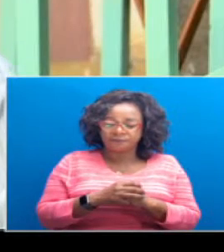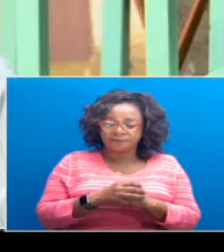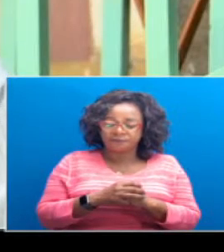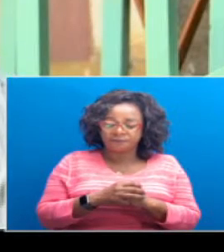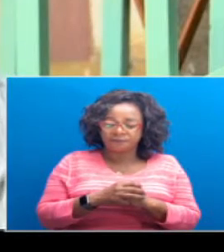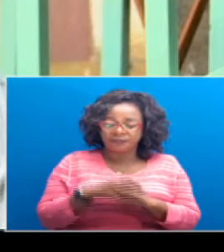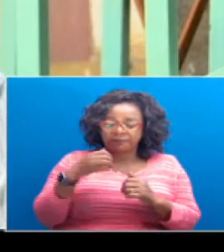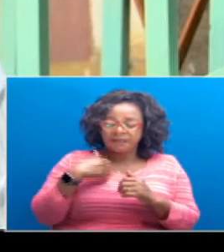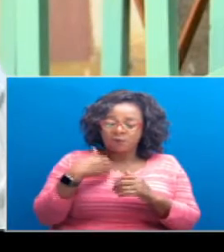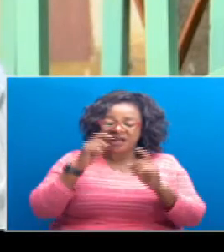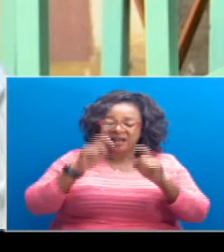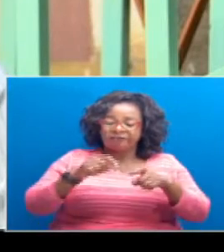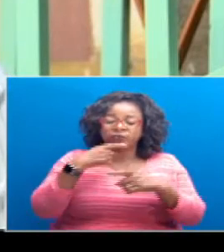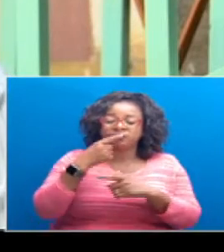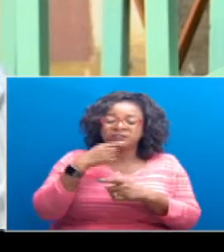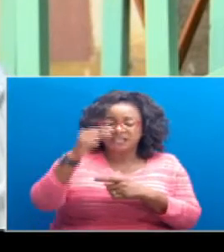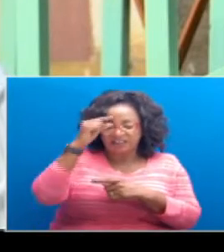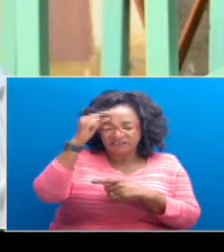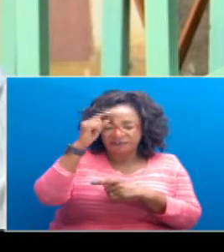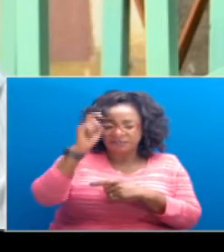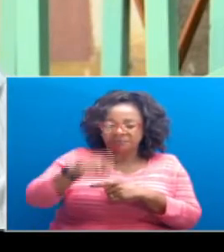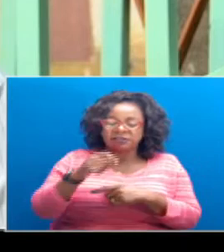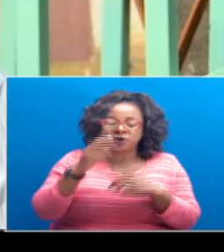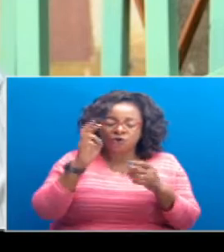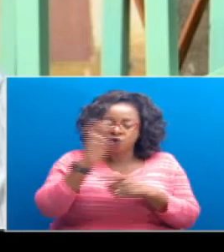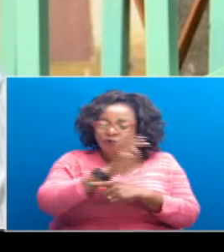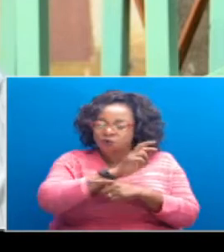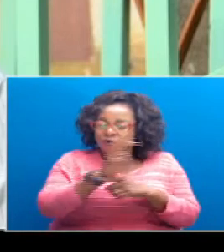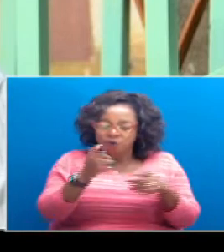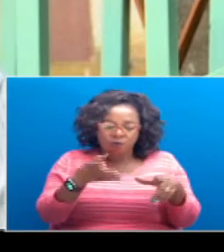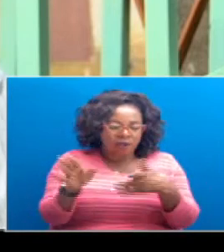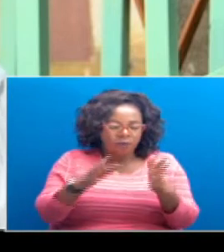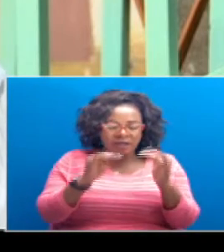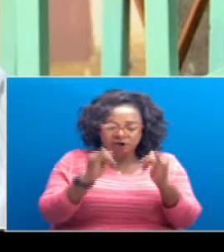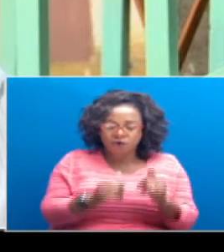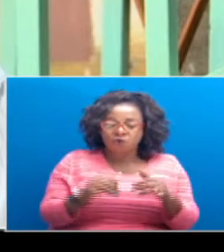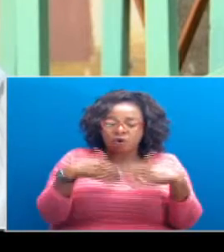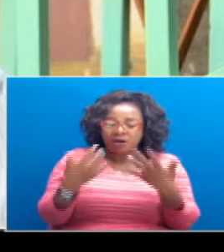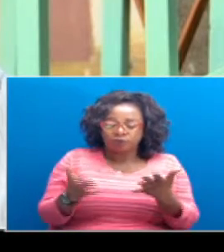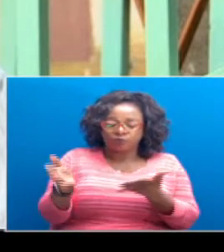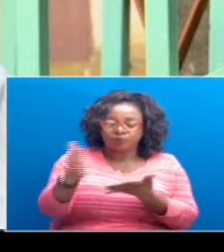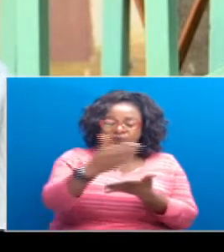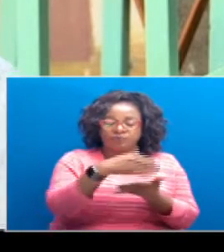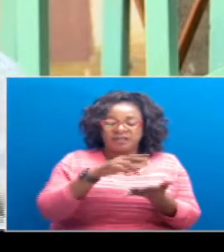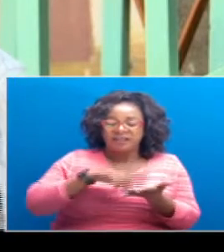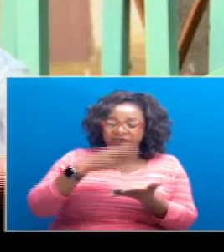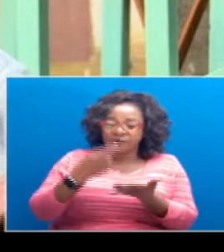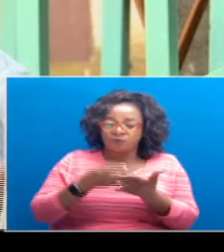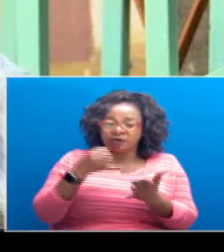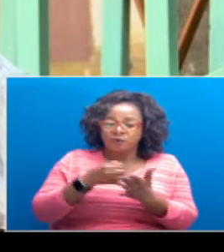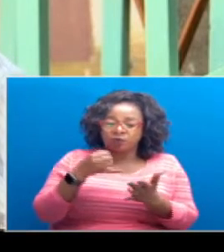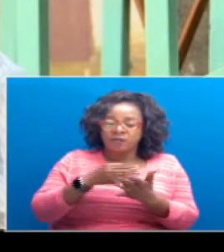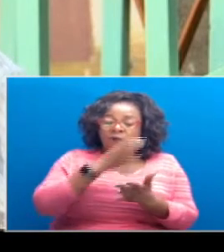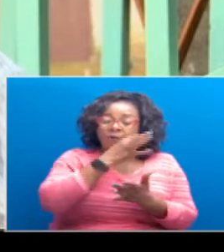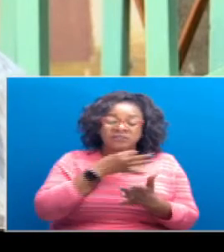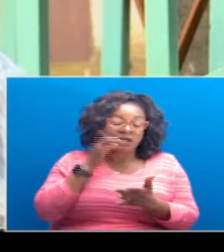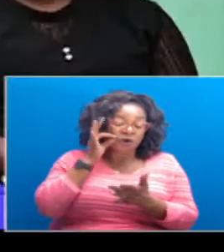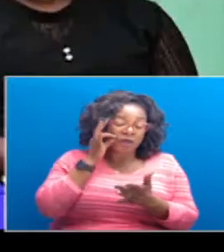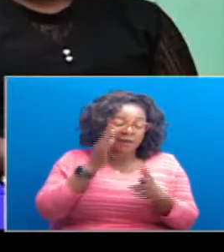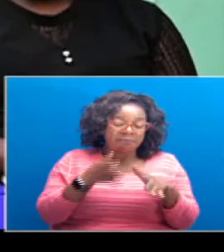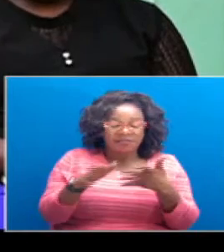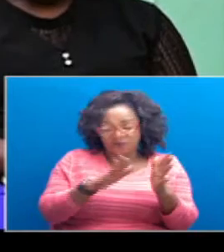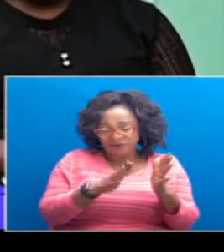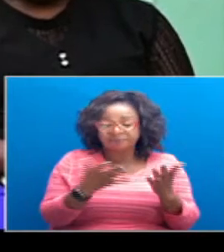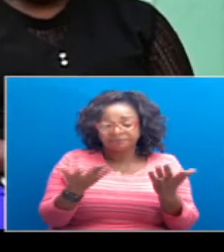I'll have to say that the government must look into new ways of getting revenue, including the Wajakoya's methods. That